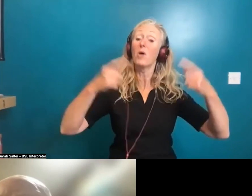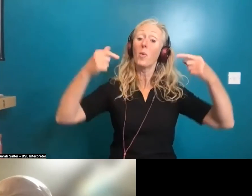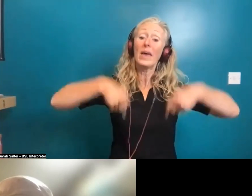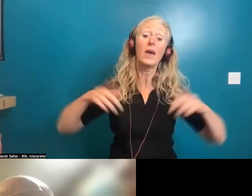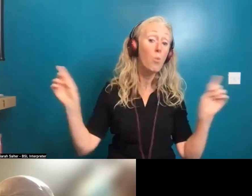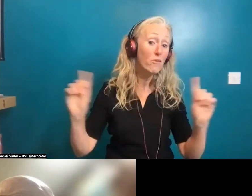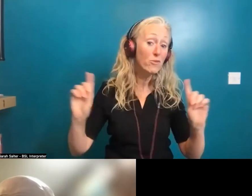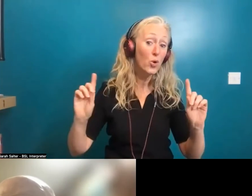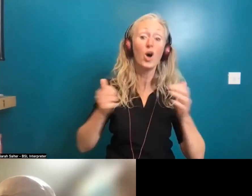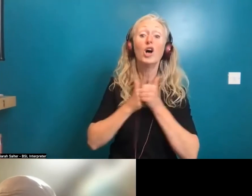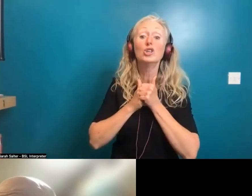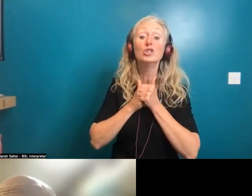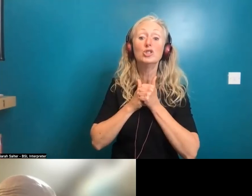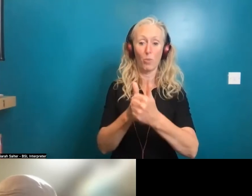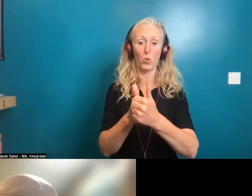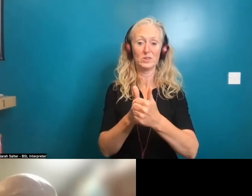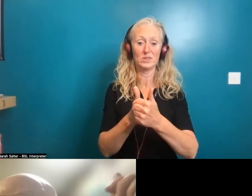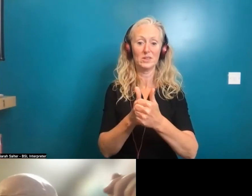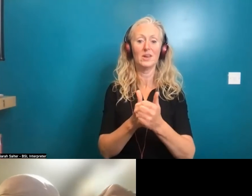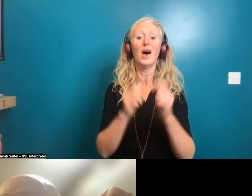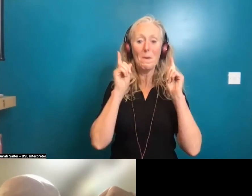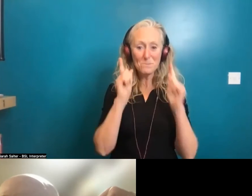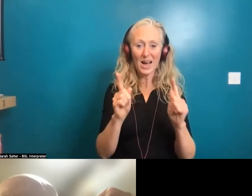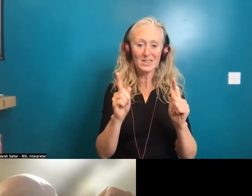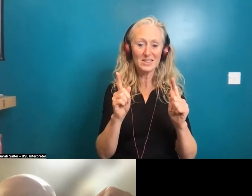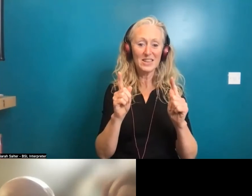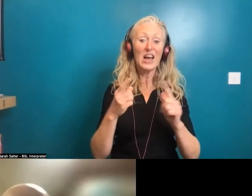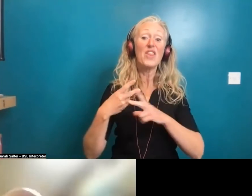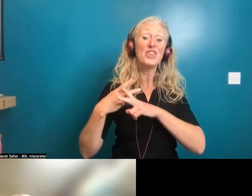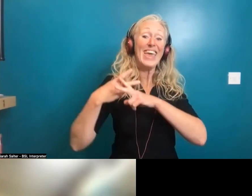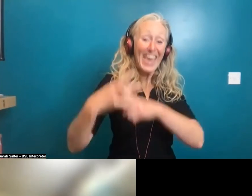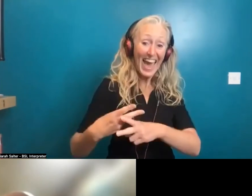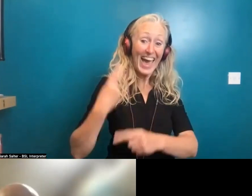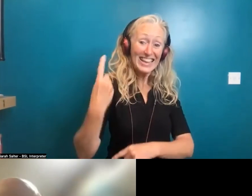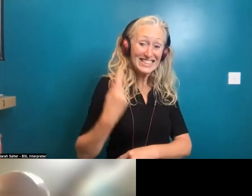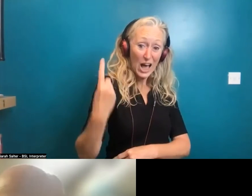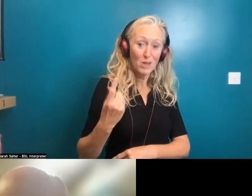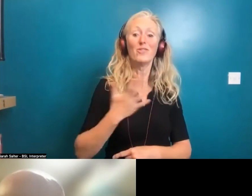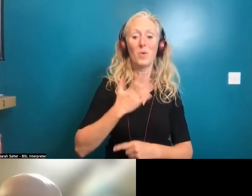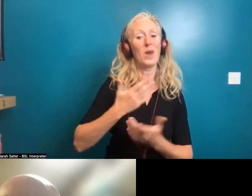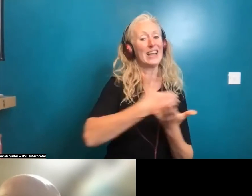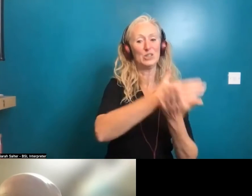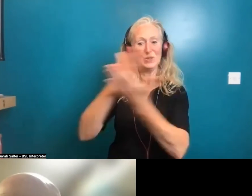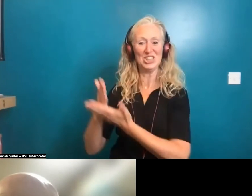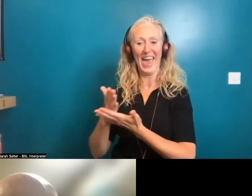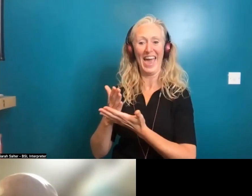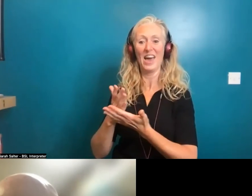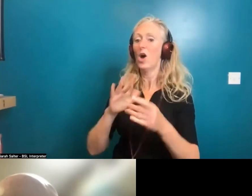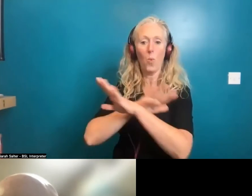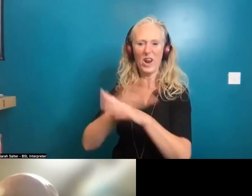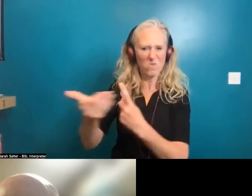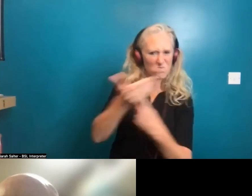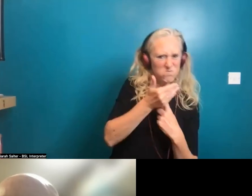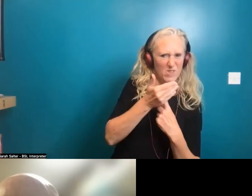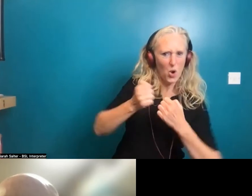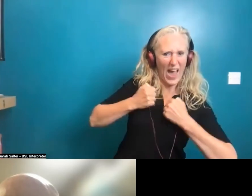to see you, but we would very much like to share care rather than say, you're all ours. Thanks, Rob,